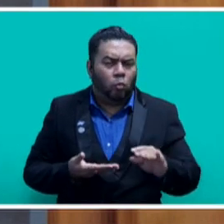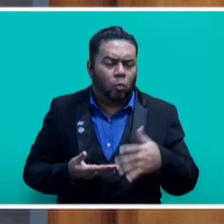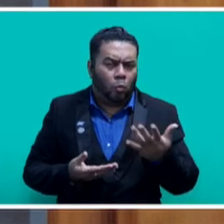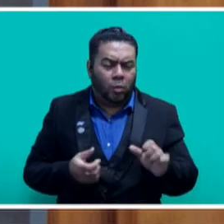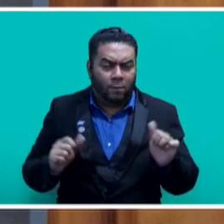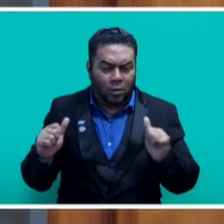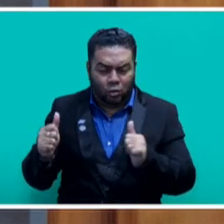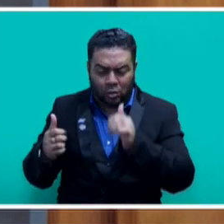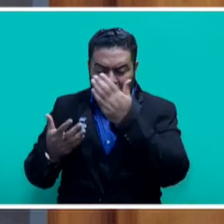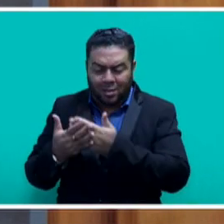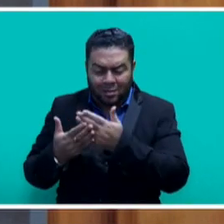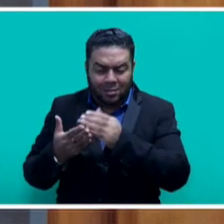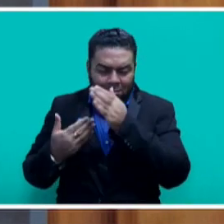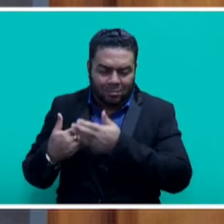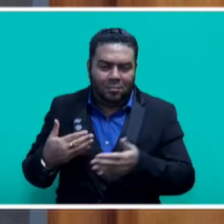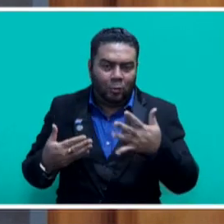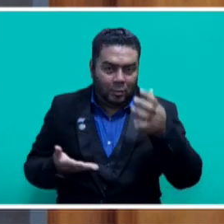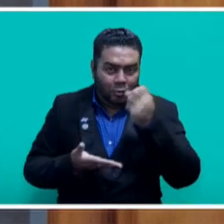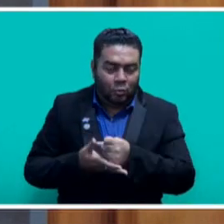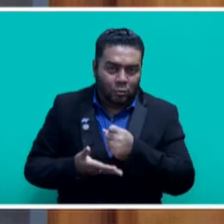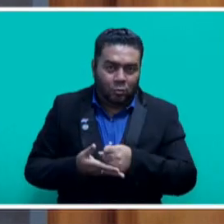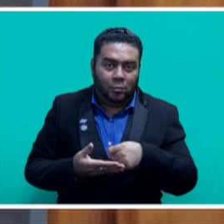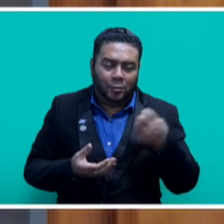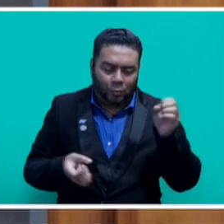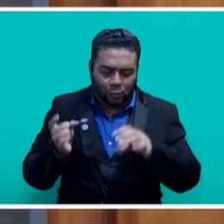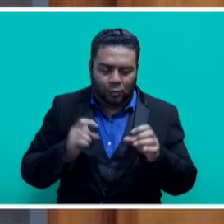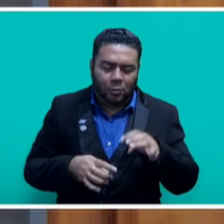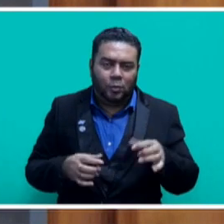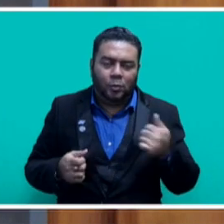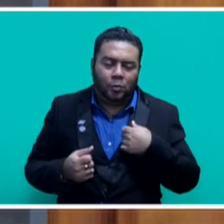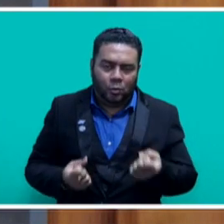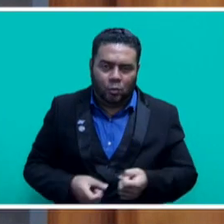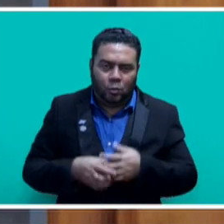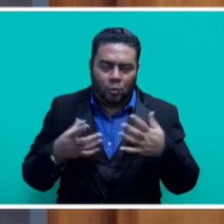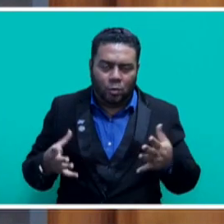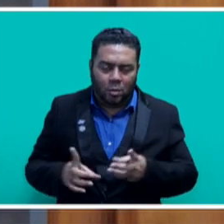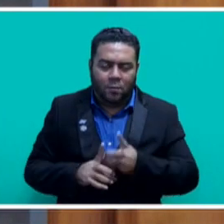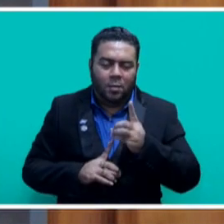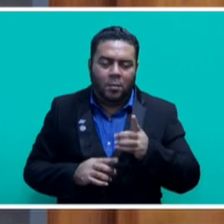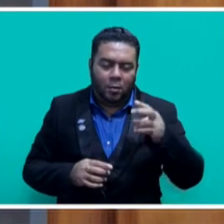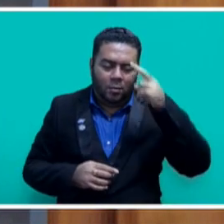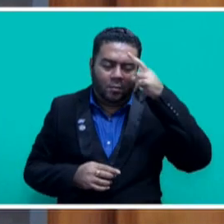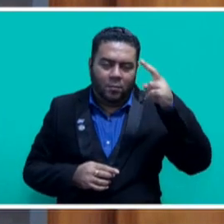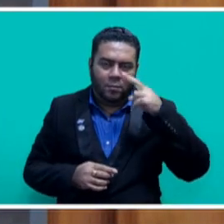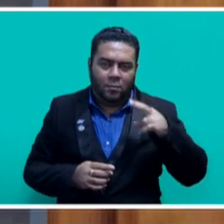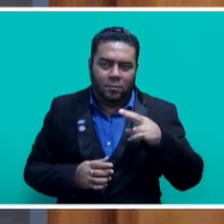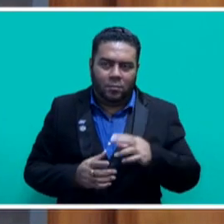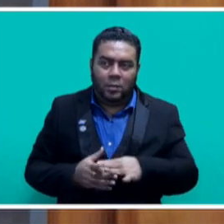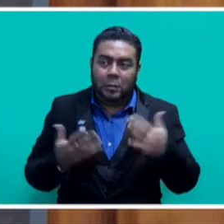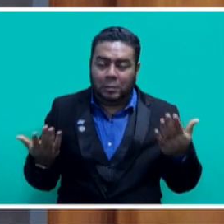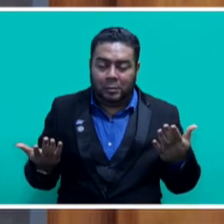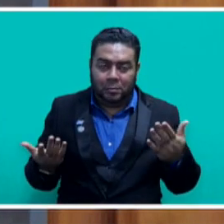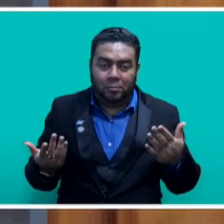of their study, will ensure that our students contribute to the growth and development of our nation. Mr.